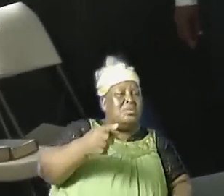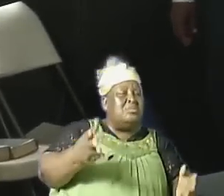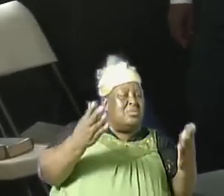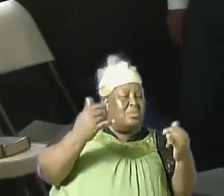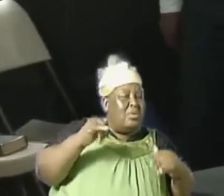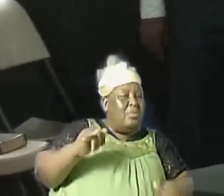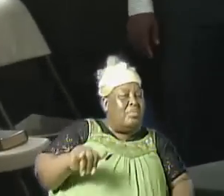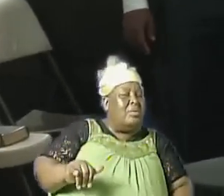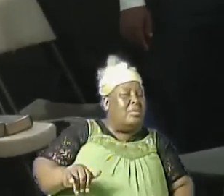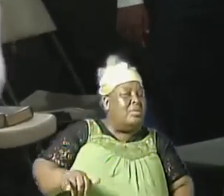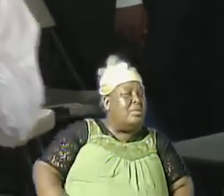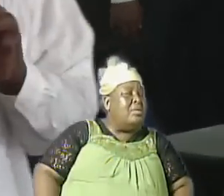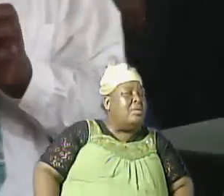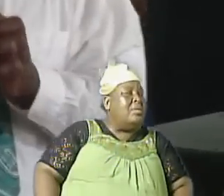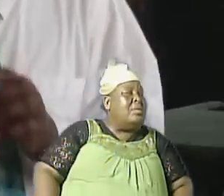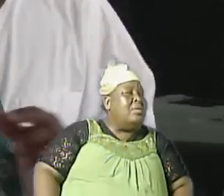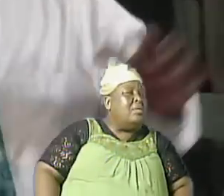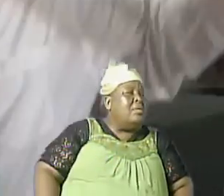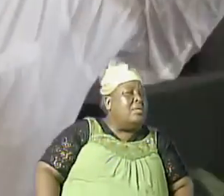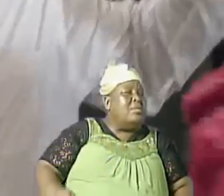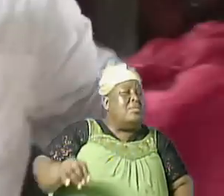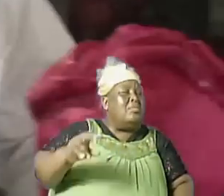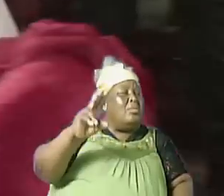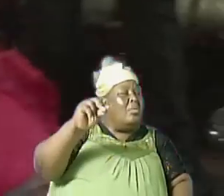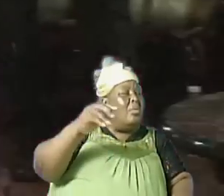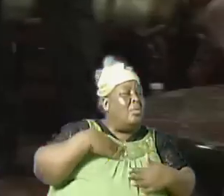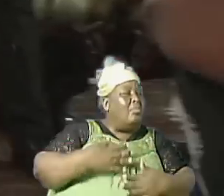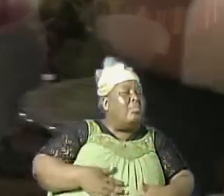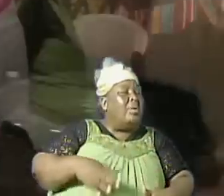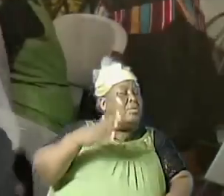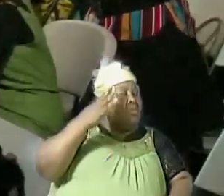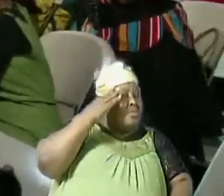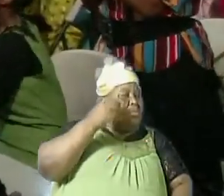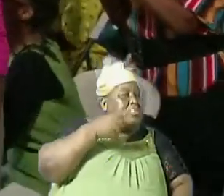yet. I don't want nobody to know it's you.